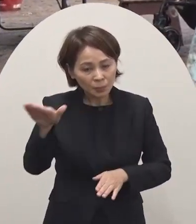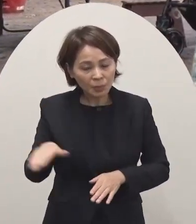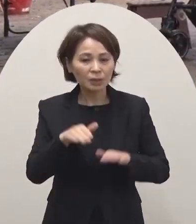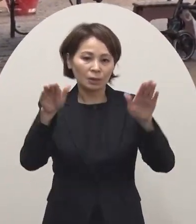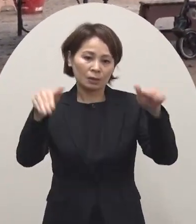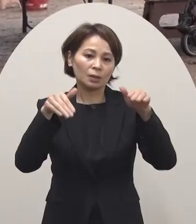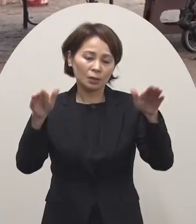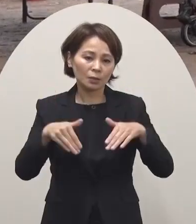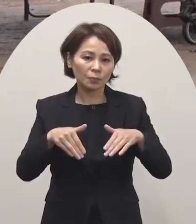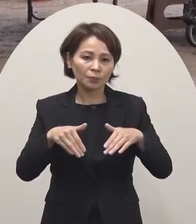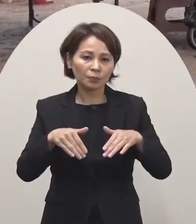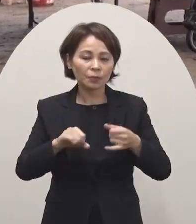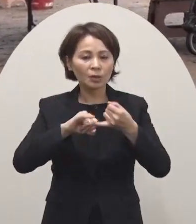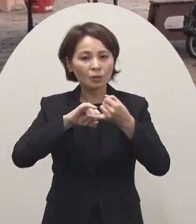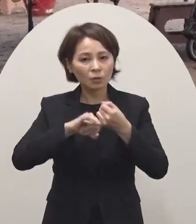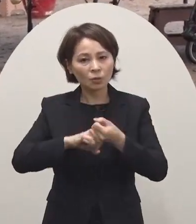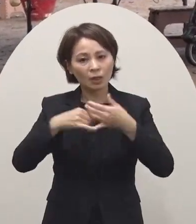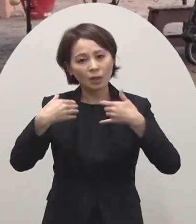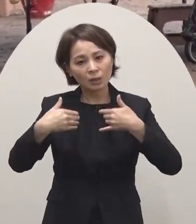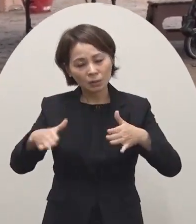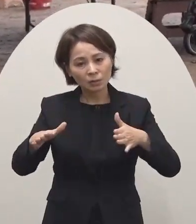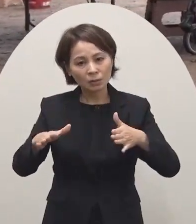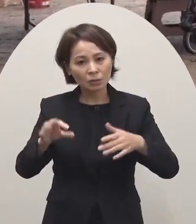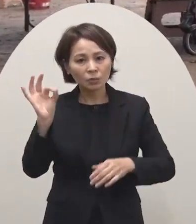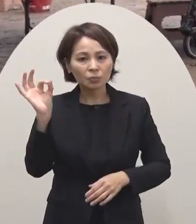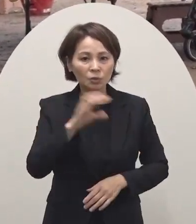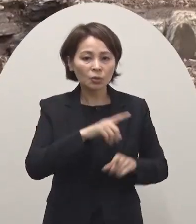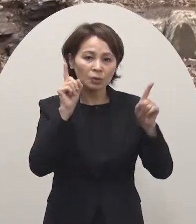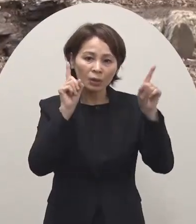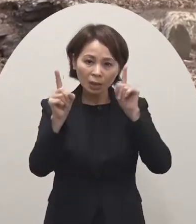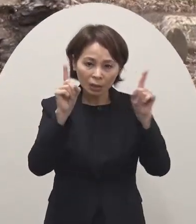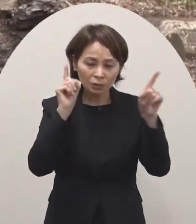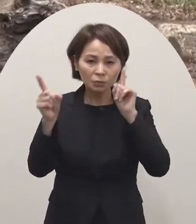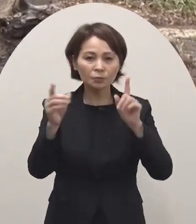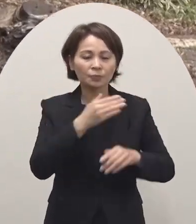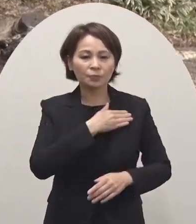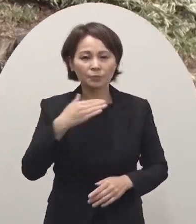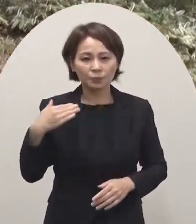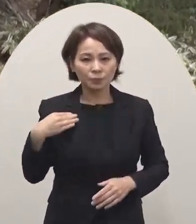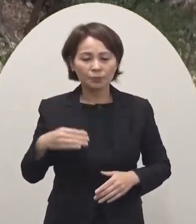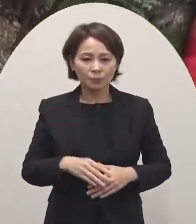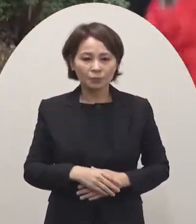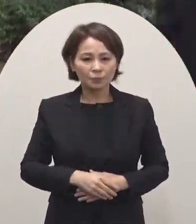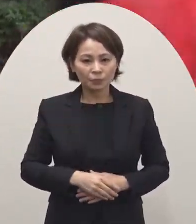elderly. There is no need to make reservations, and play is free of charge.